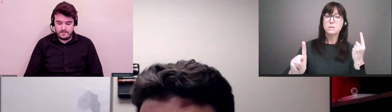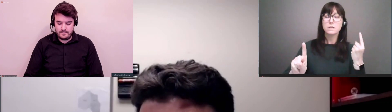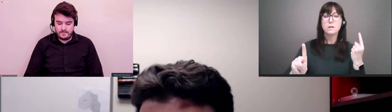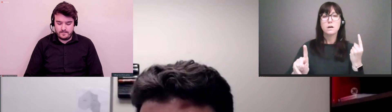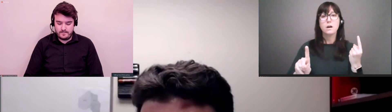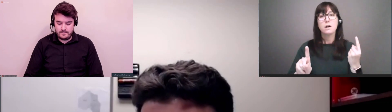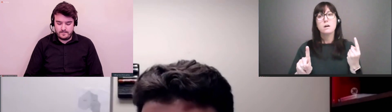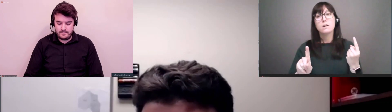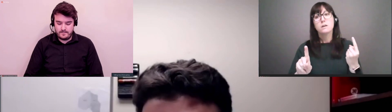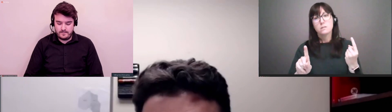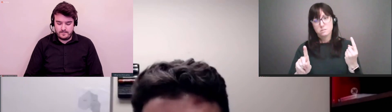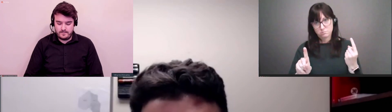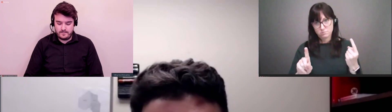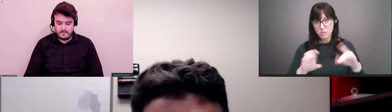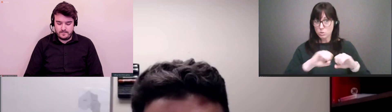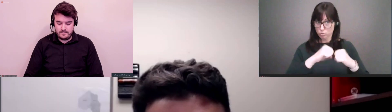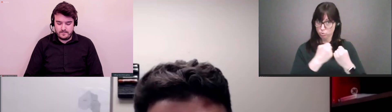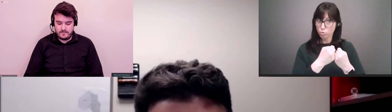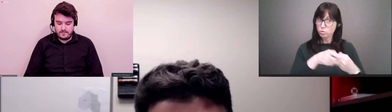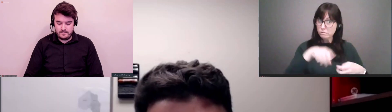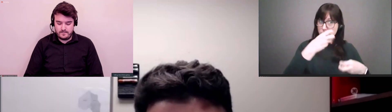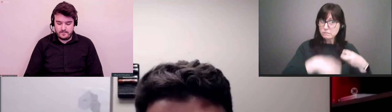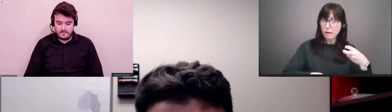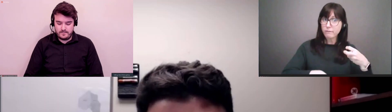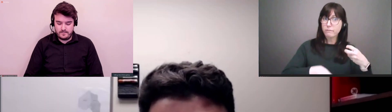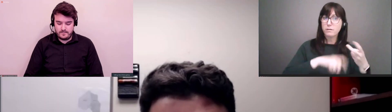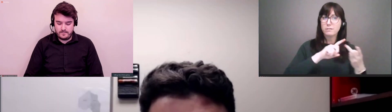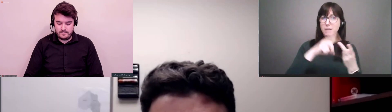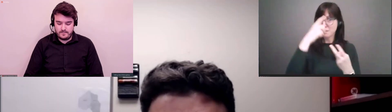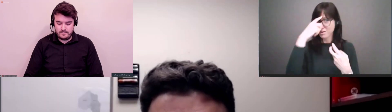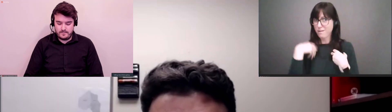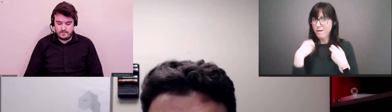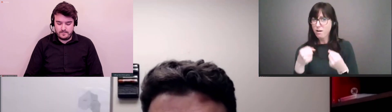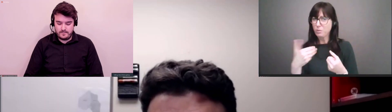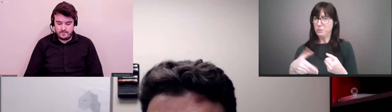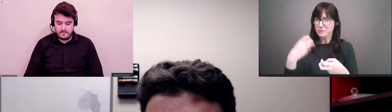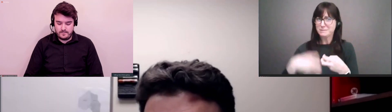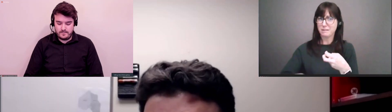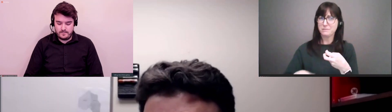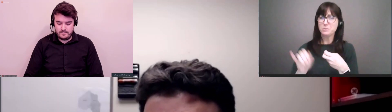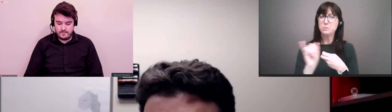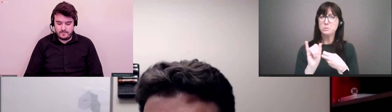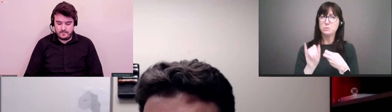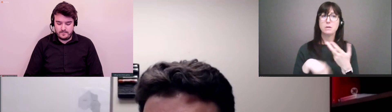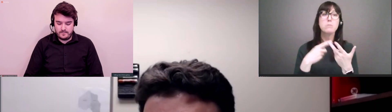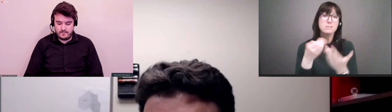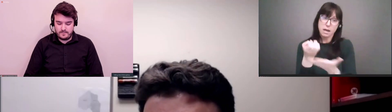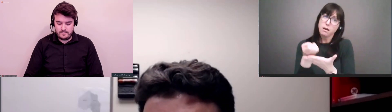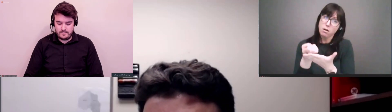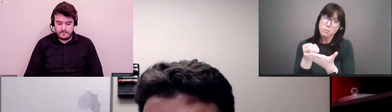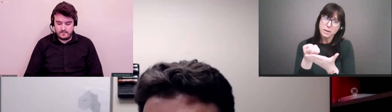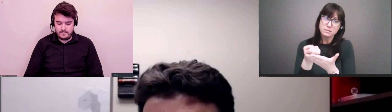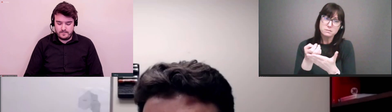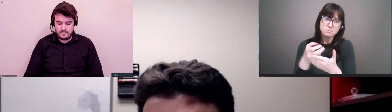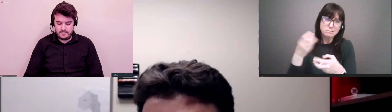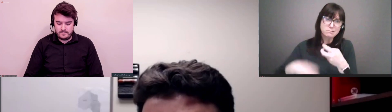both from a social and mental health perspective, as well as an economic